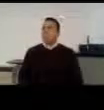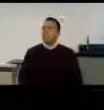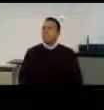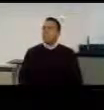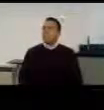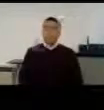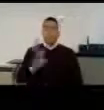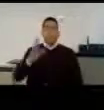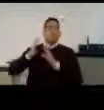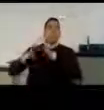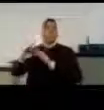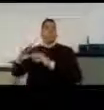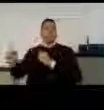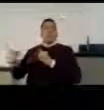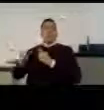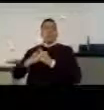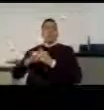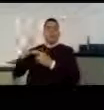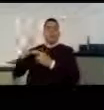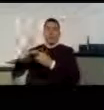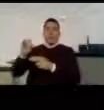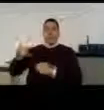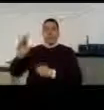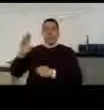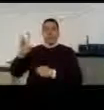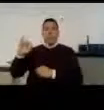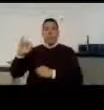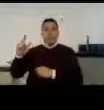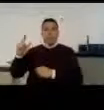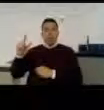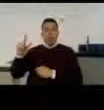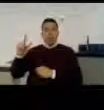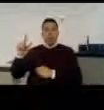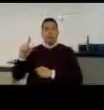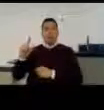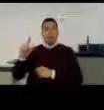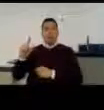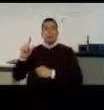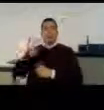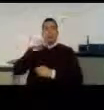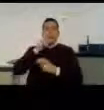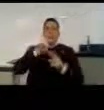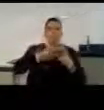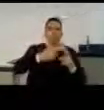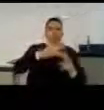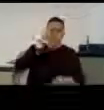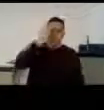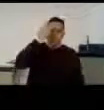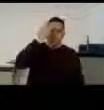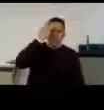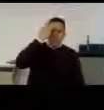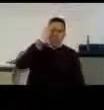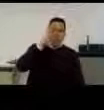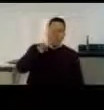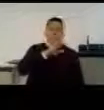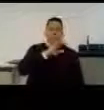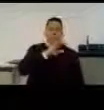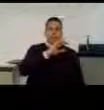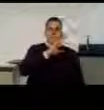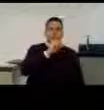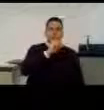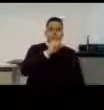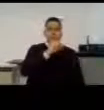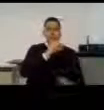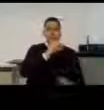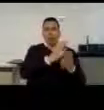Okay. So the original name of that bill that came about under President Kennedy was not the Developmental Disabilities Assistance and Bill of Rights